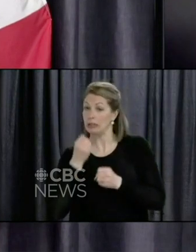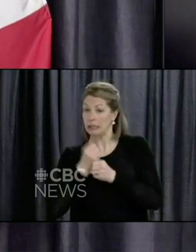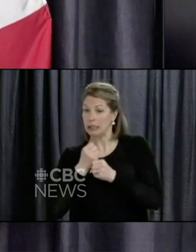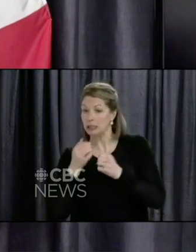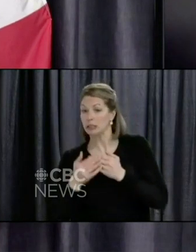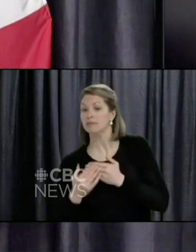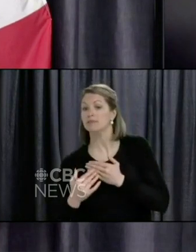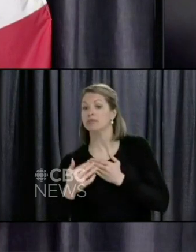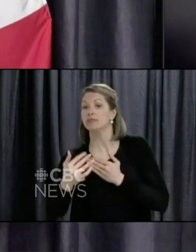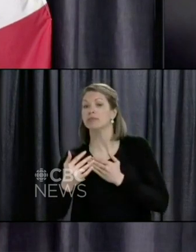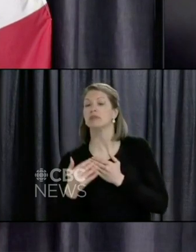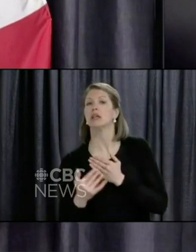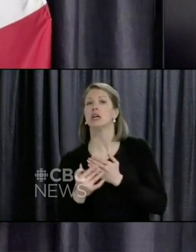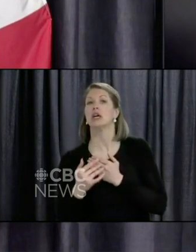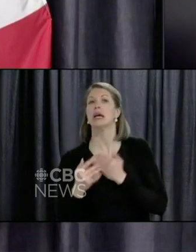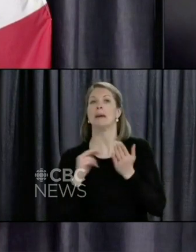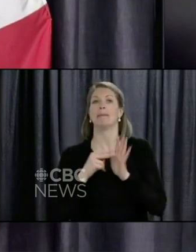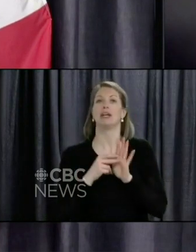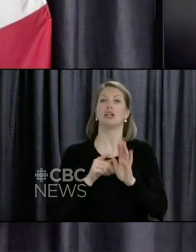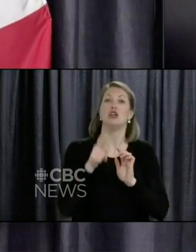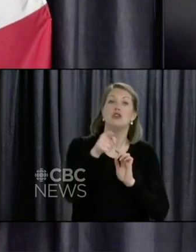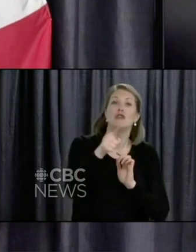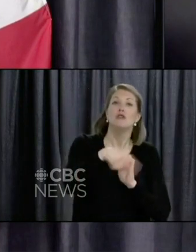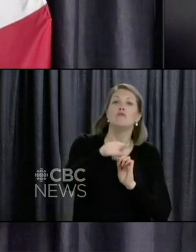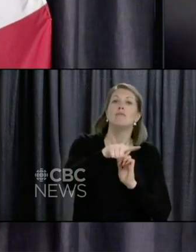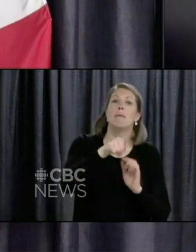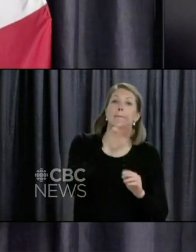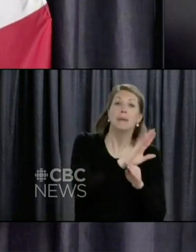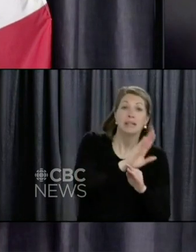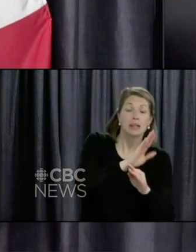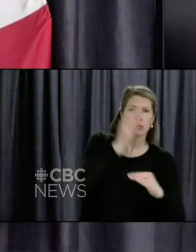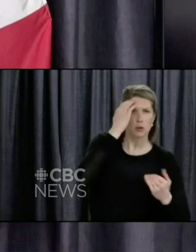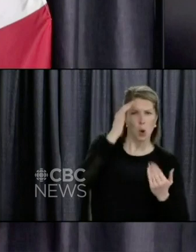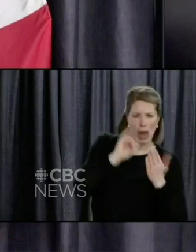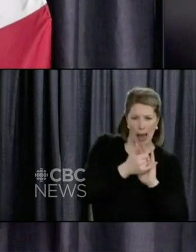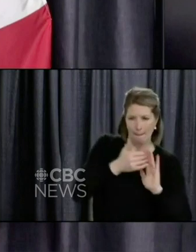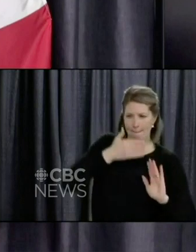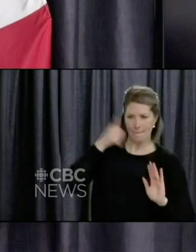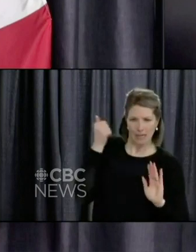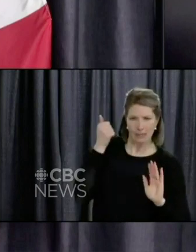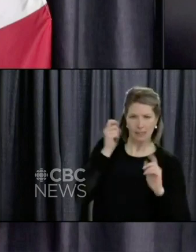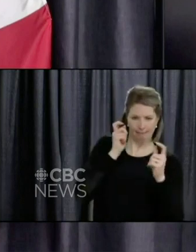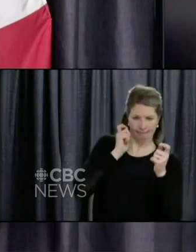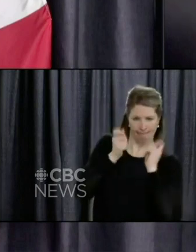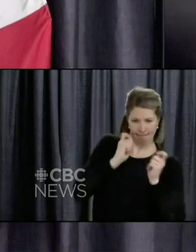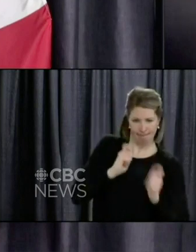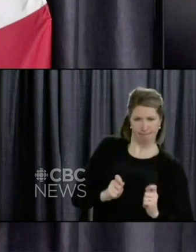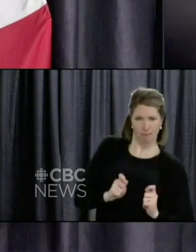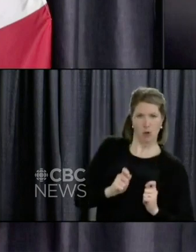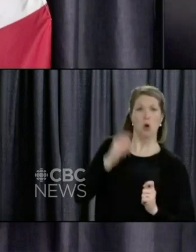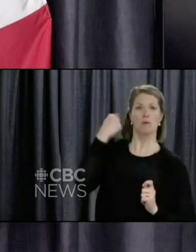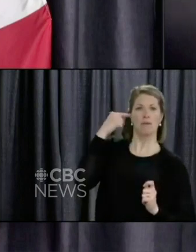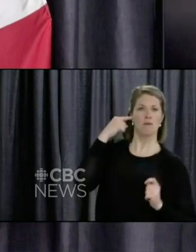own businesses to come up with solutions so you can actually start living with this virus till there is a vaccine.